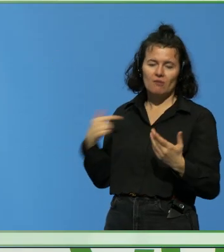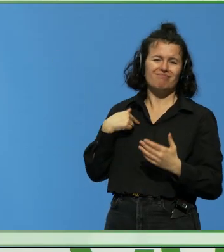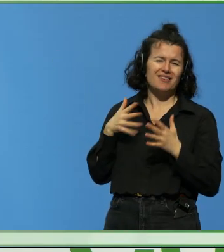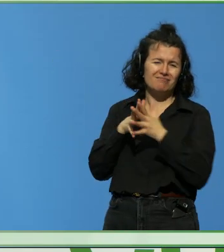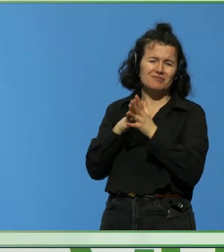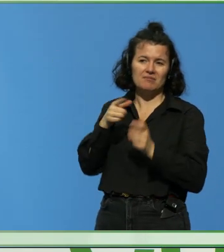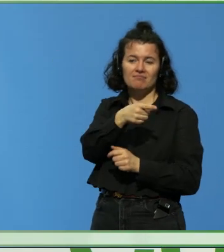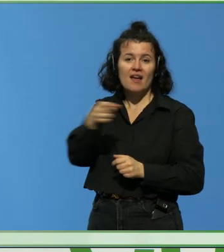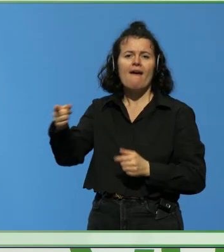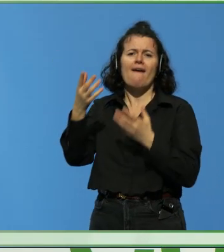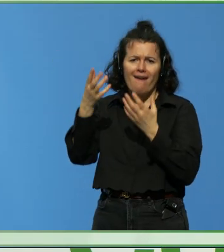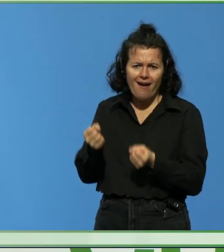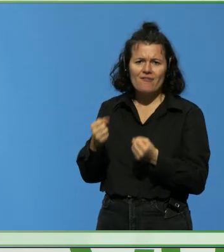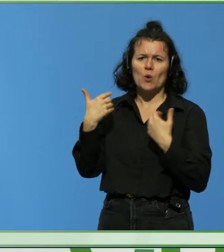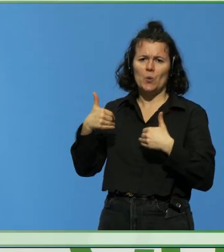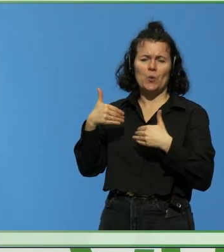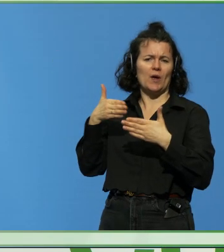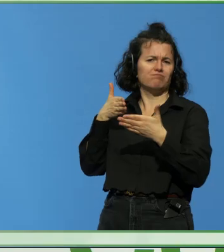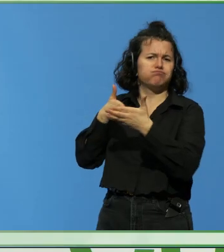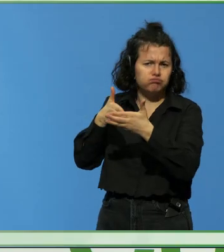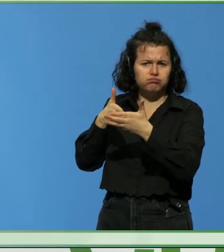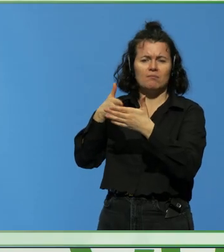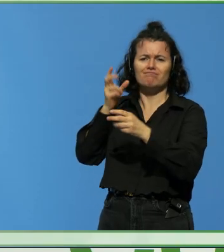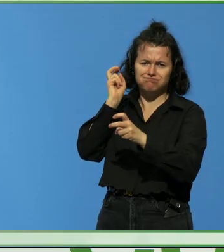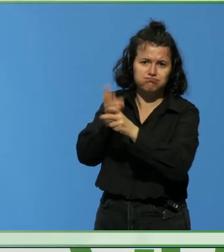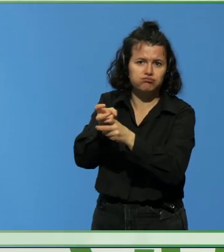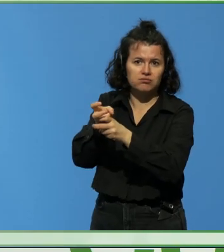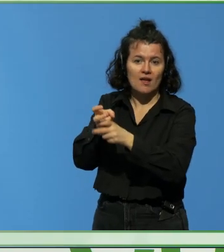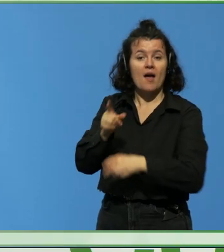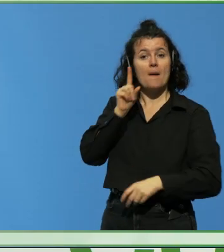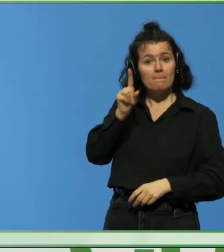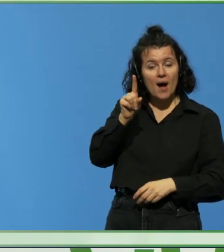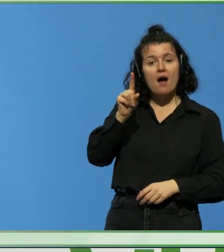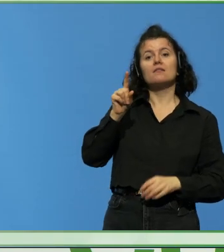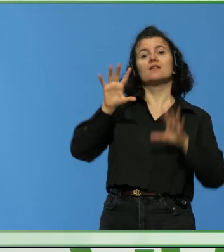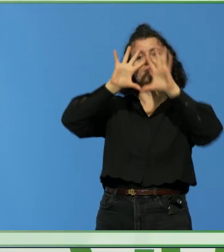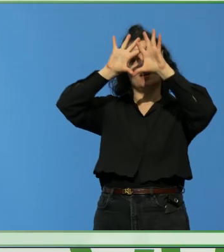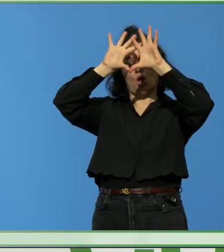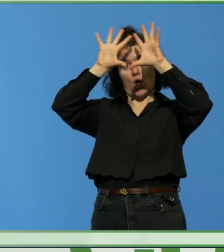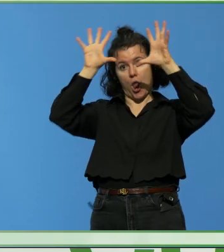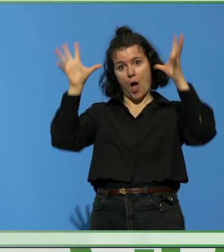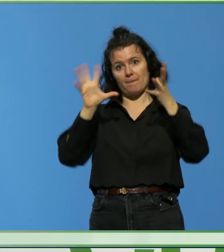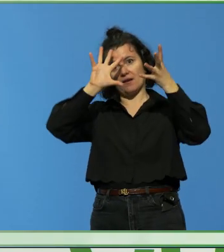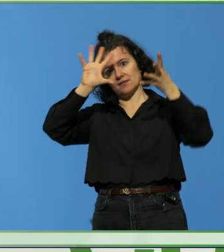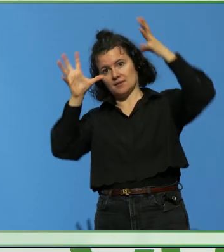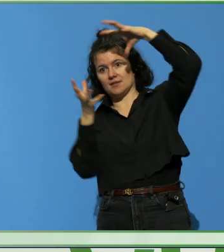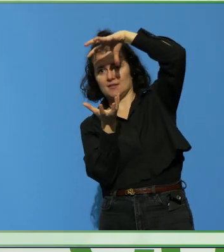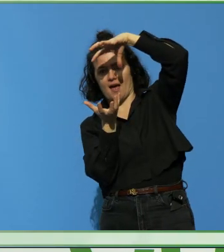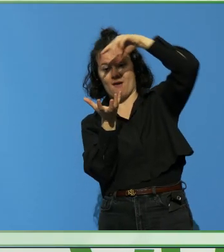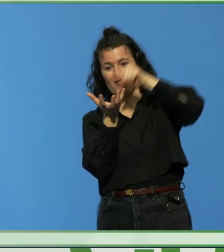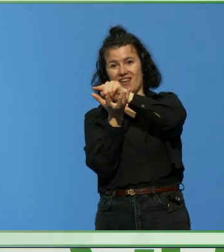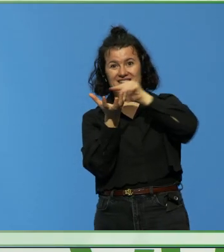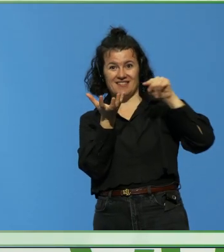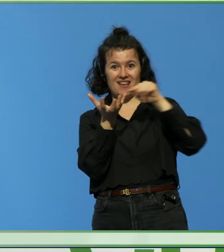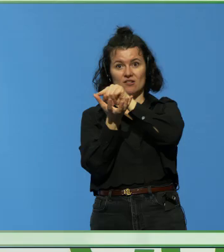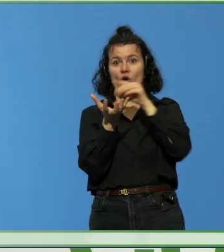during the disaster response from the global south that their mothers pray that our daughters die before